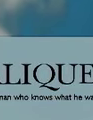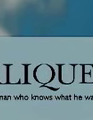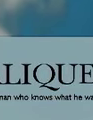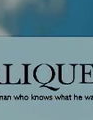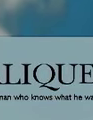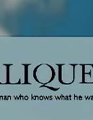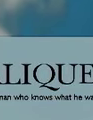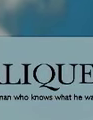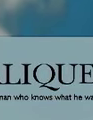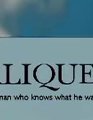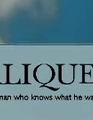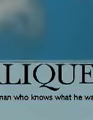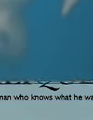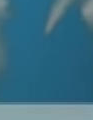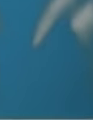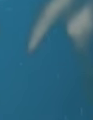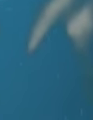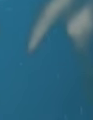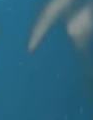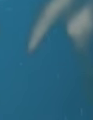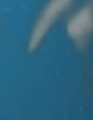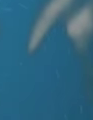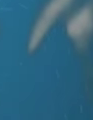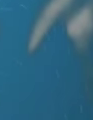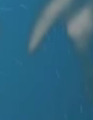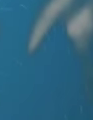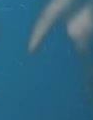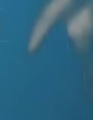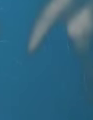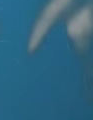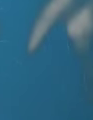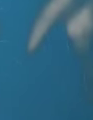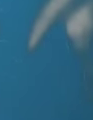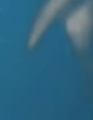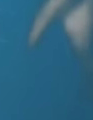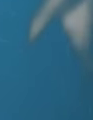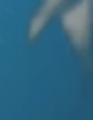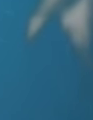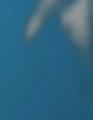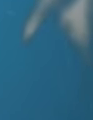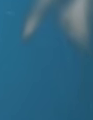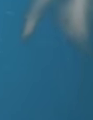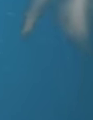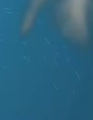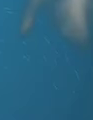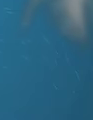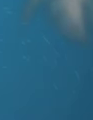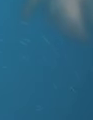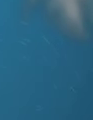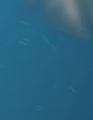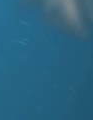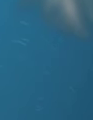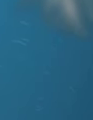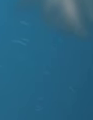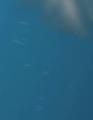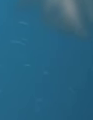over parts of Limpopo and Mpumalanga. It's a bit of a strange rainfall pattern on Saturday, with another band of thunderstorms also moving in from